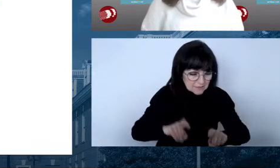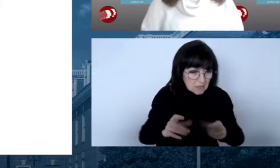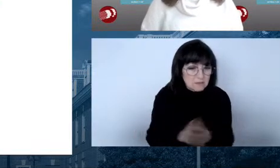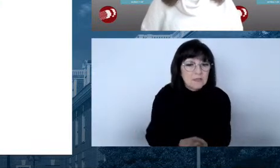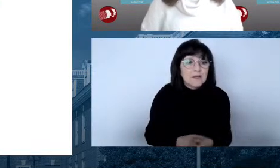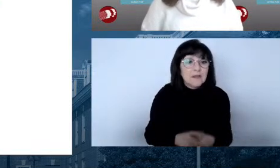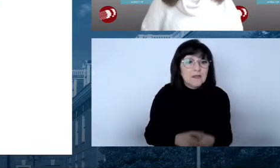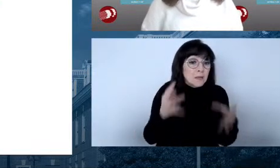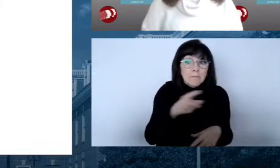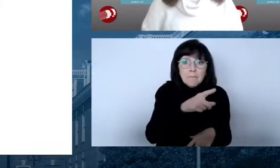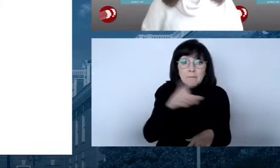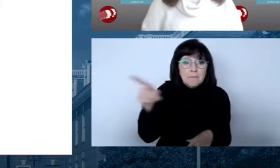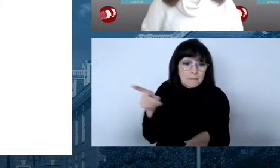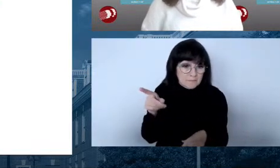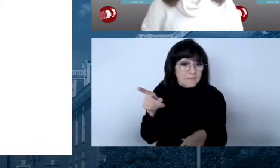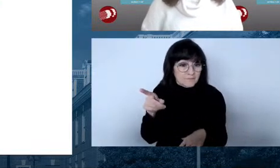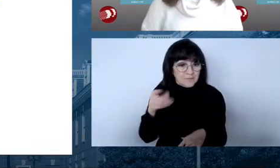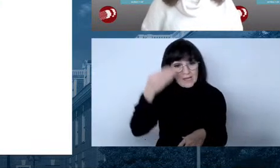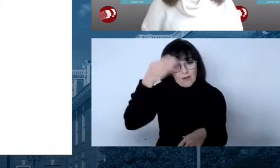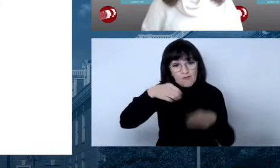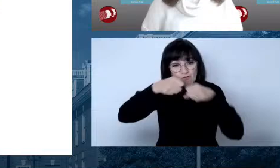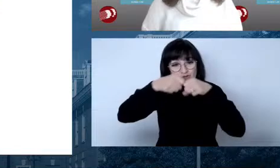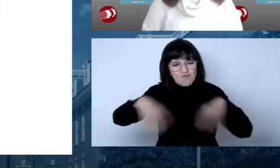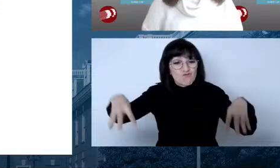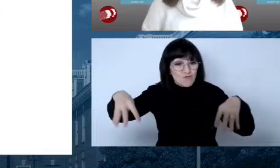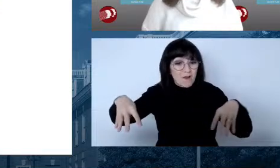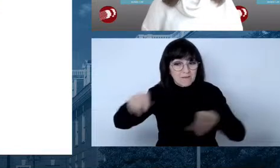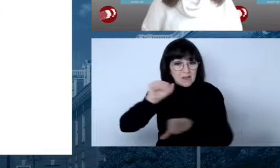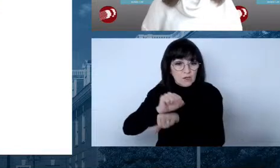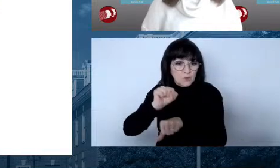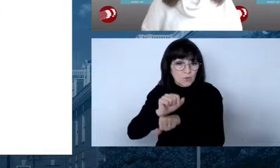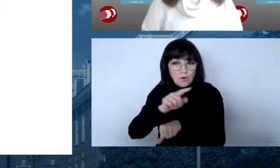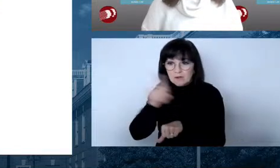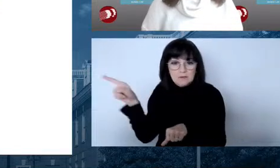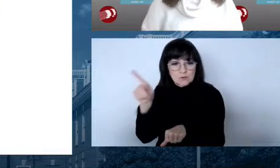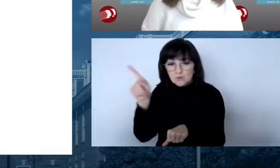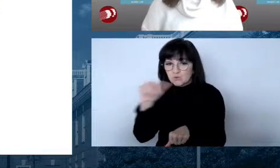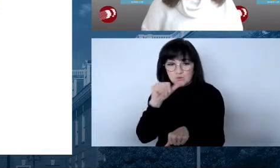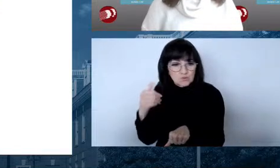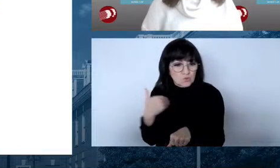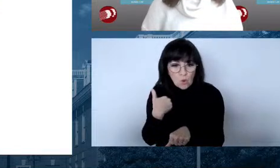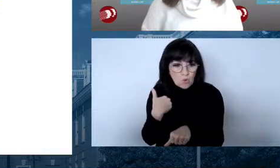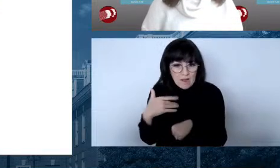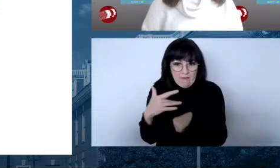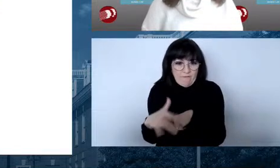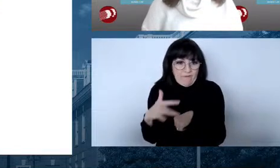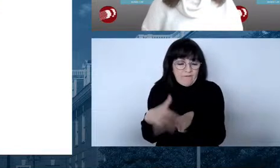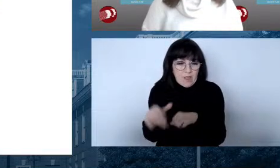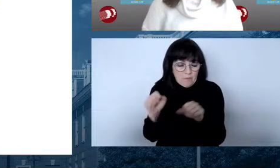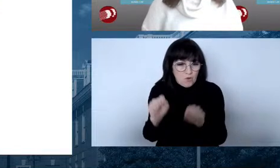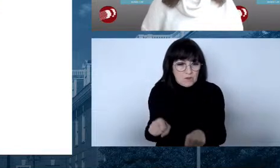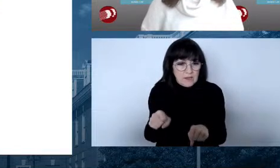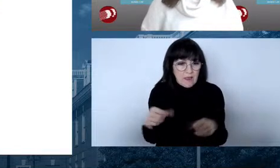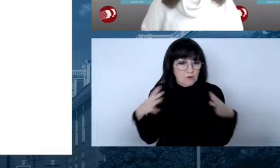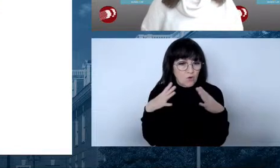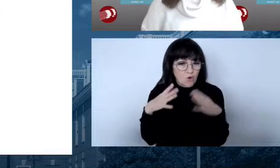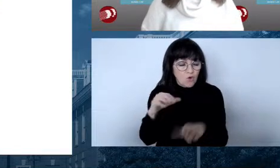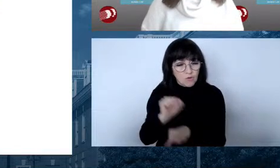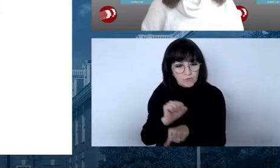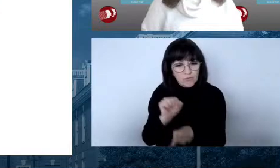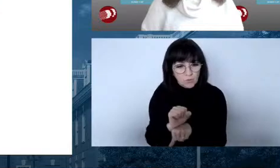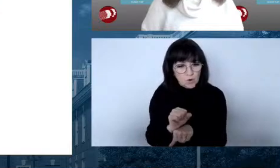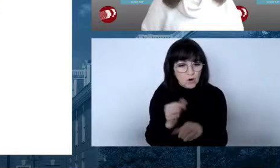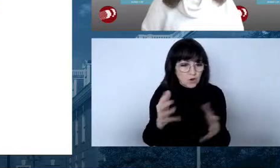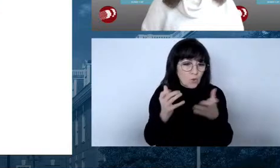workers that don't have the option to skip a day of work, maybe don't have paid sick leave. And so we want to ensure that while we continue to